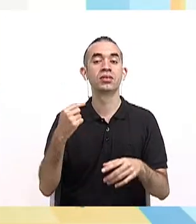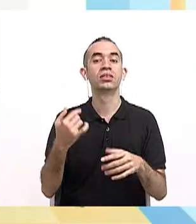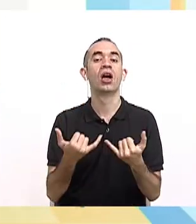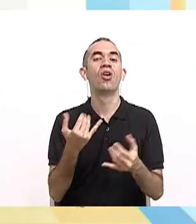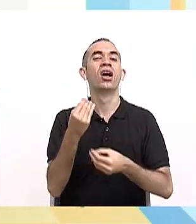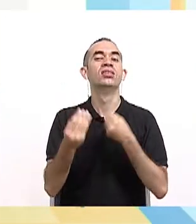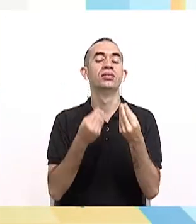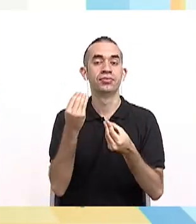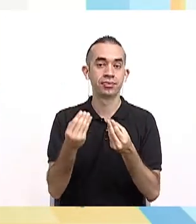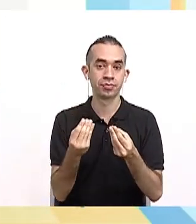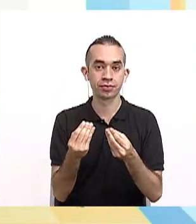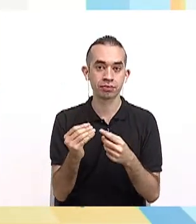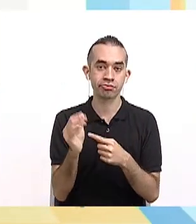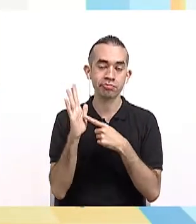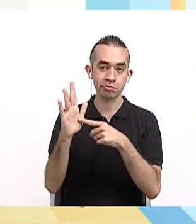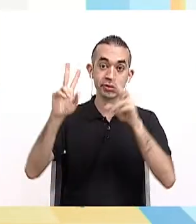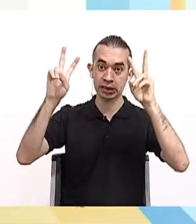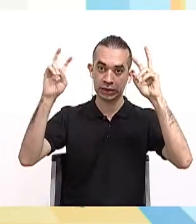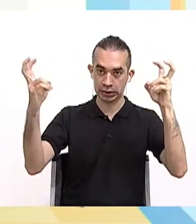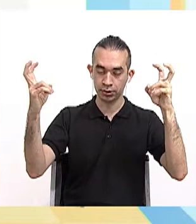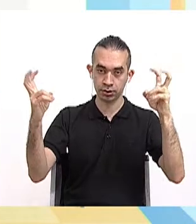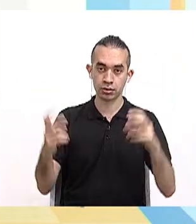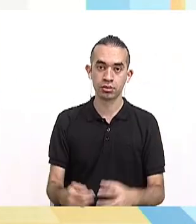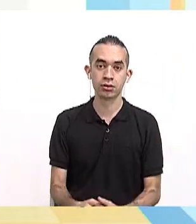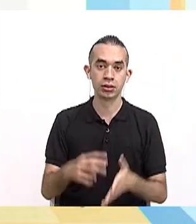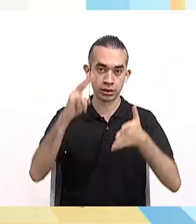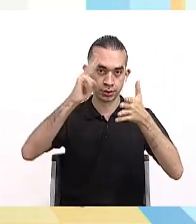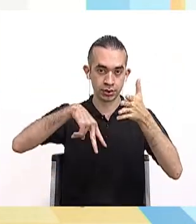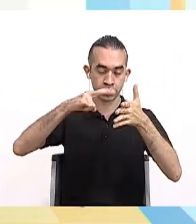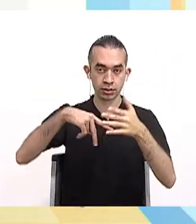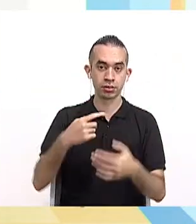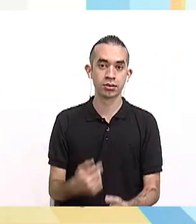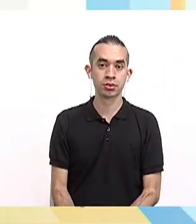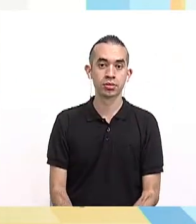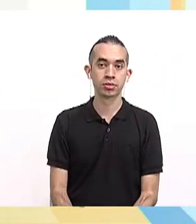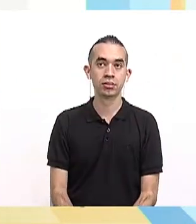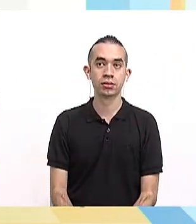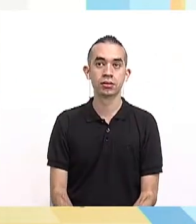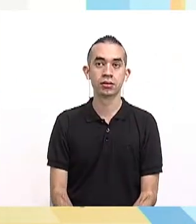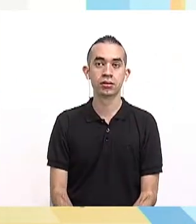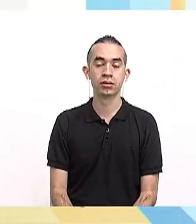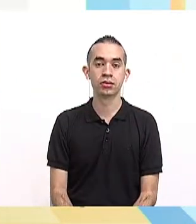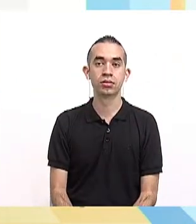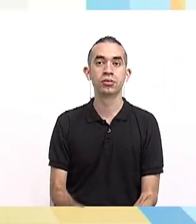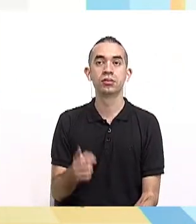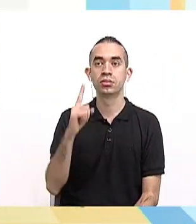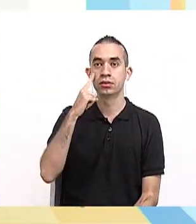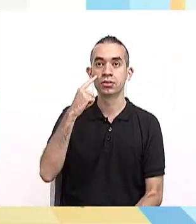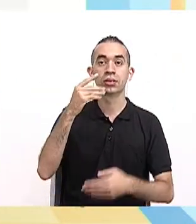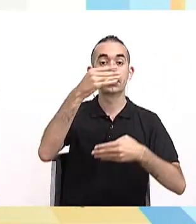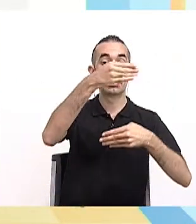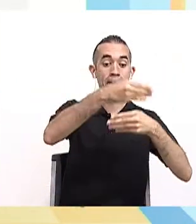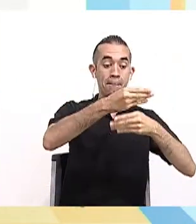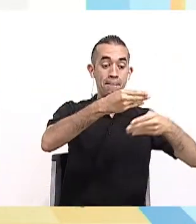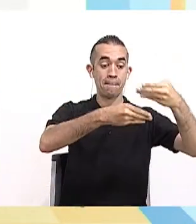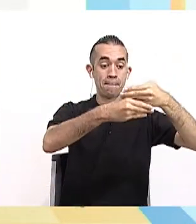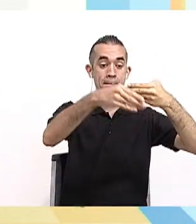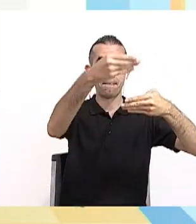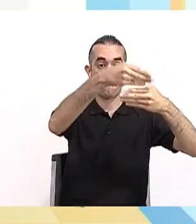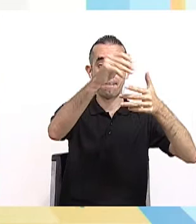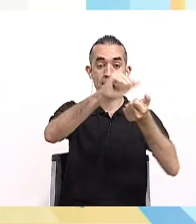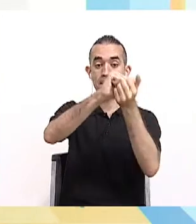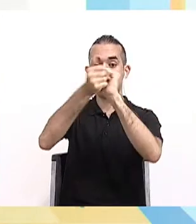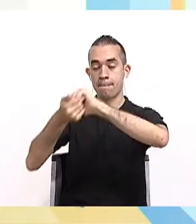that I'm going to show you the title of the reading. And here is the title. So the title says, Bricks to